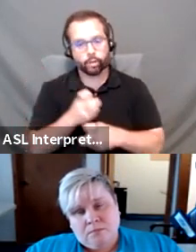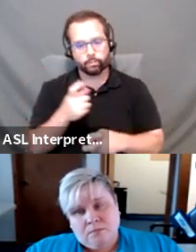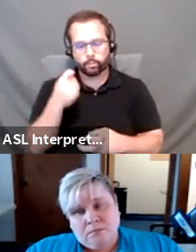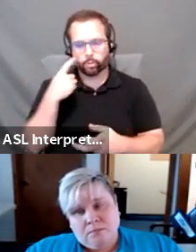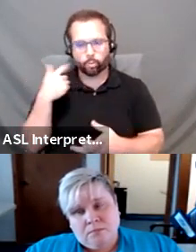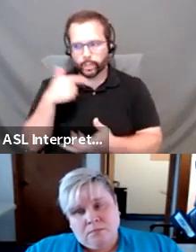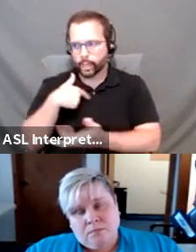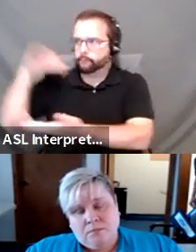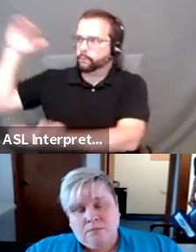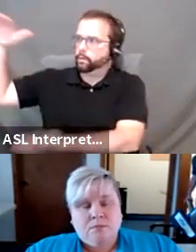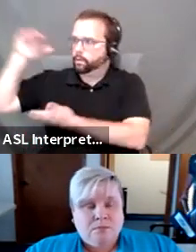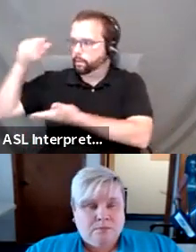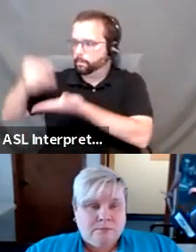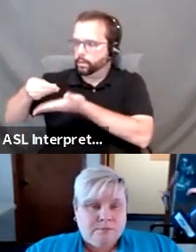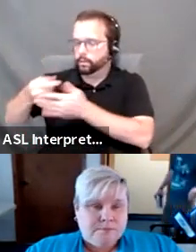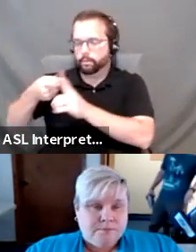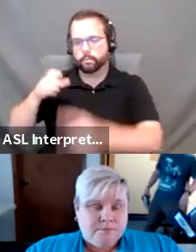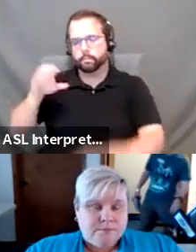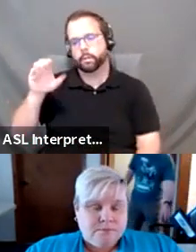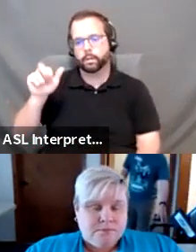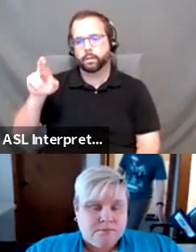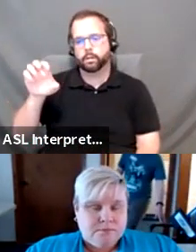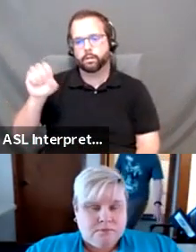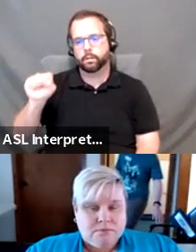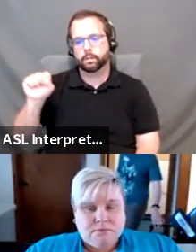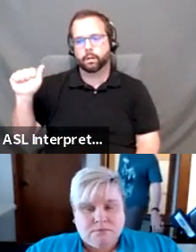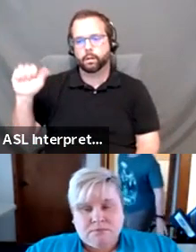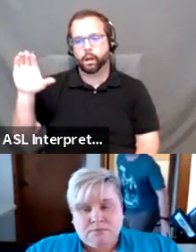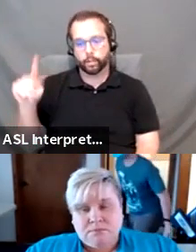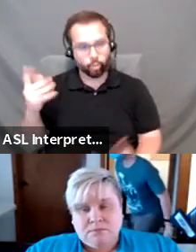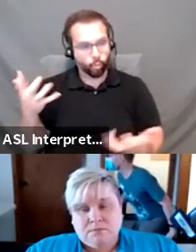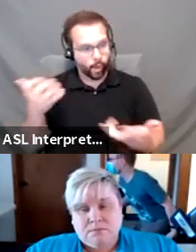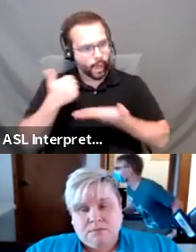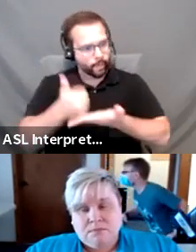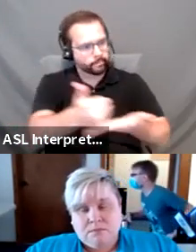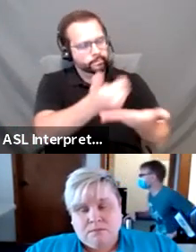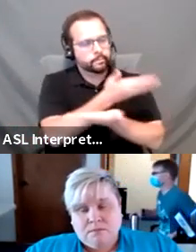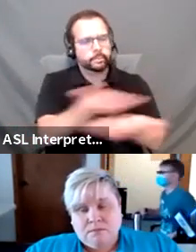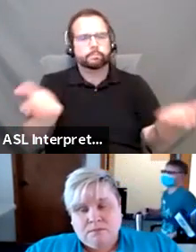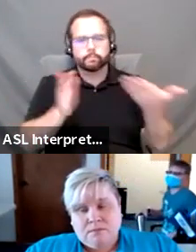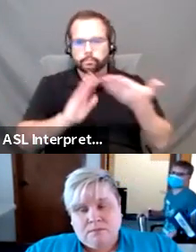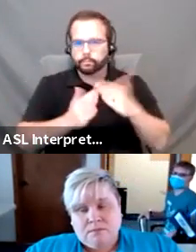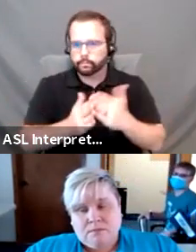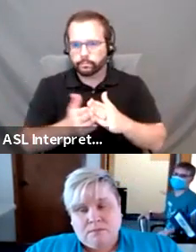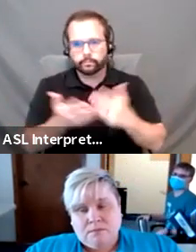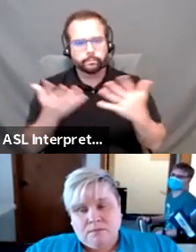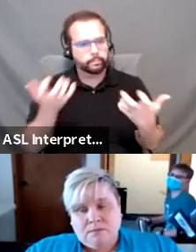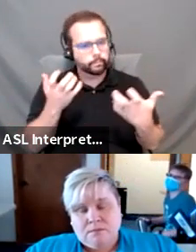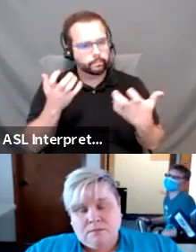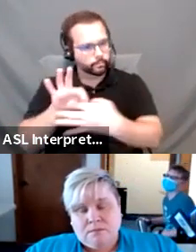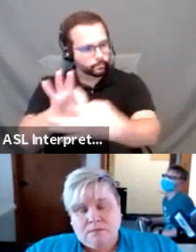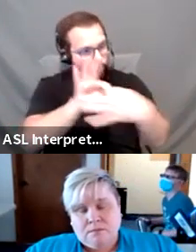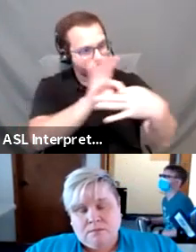help our community in whatever way that look like, um, and hope to make a connection there with that part of the